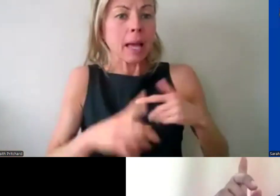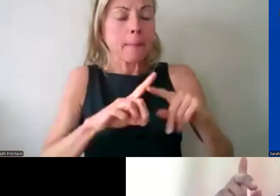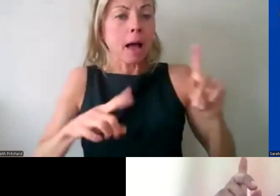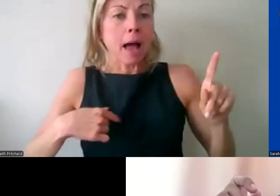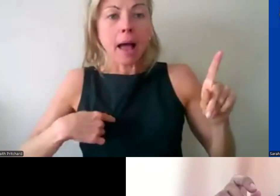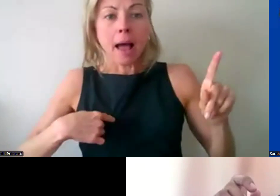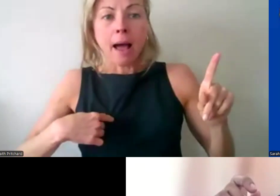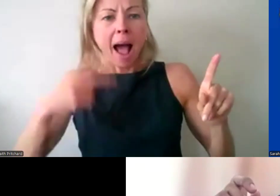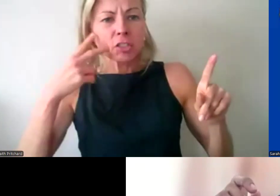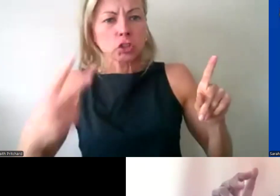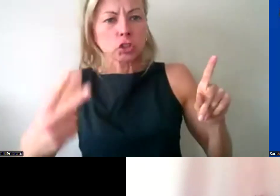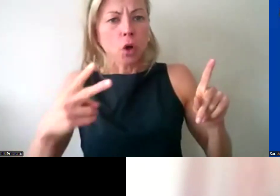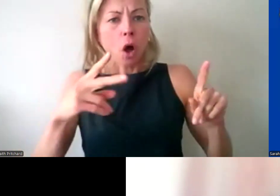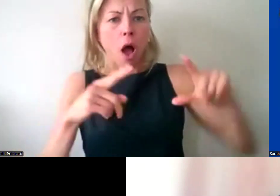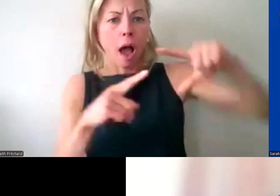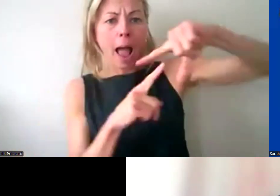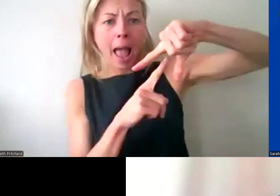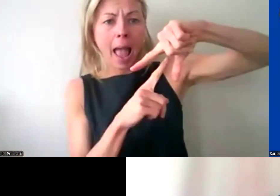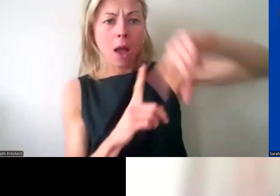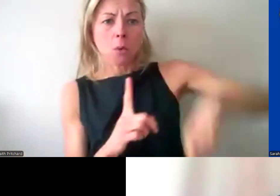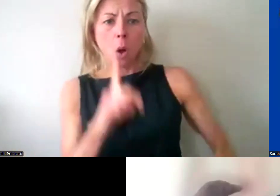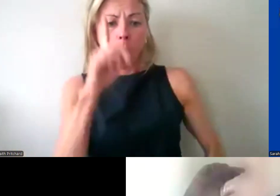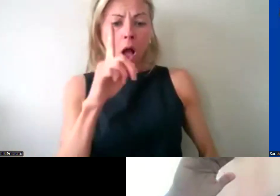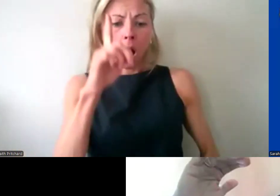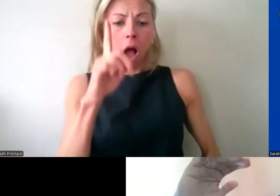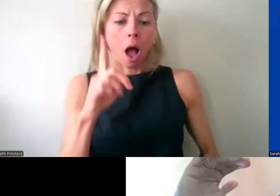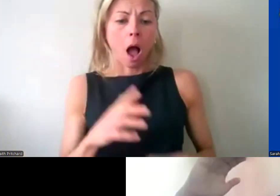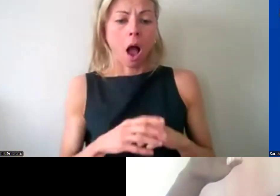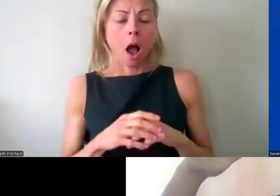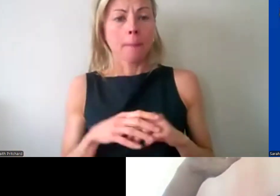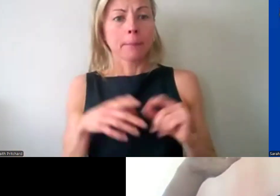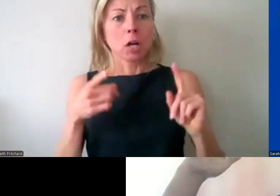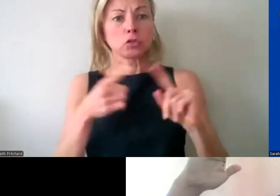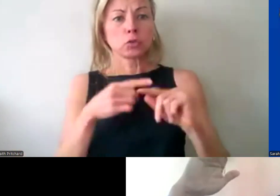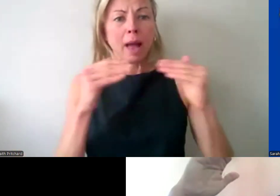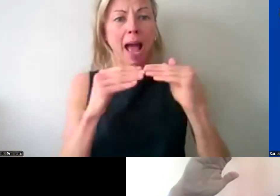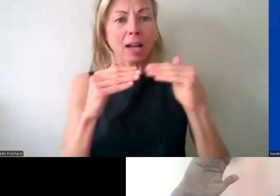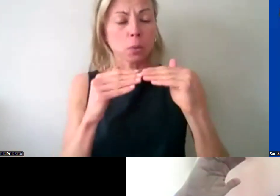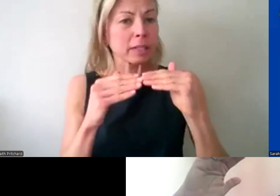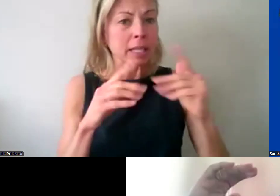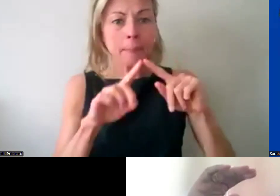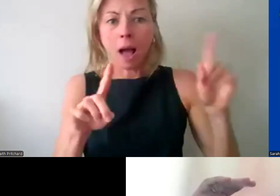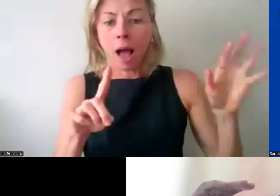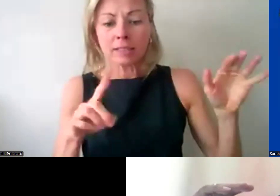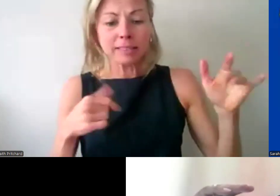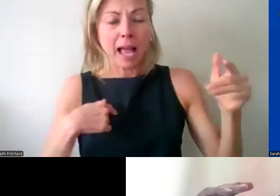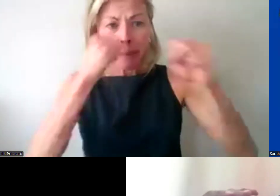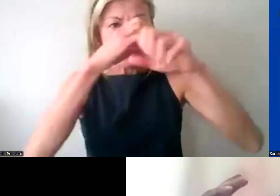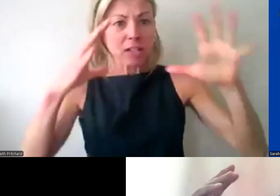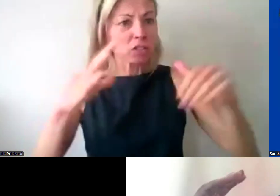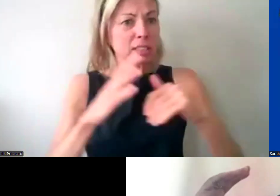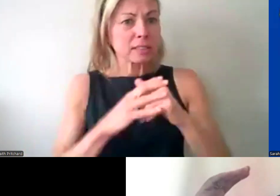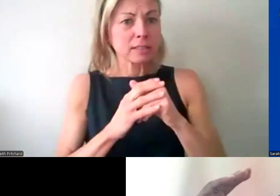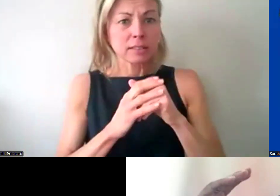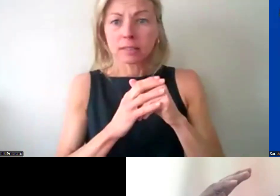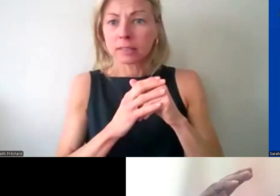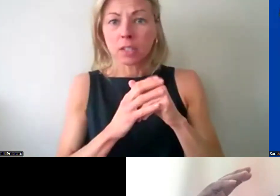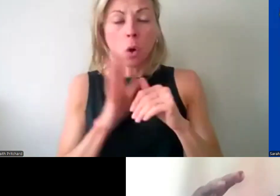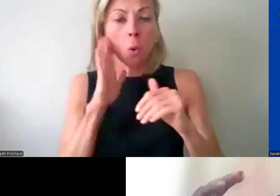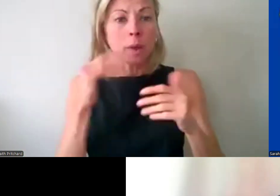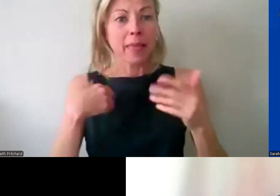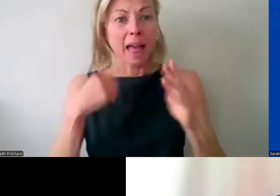was going up to the from this ADLIB to the equity count. But are there, I imagine there's going to be situations or instances